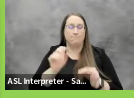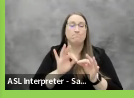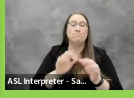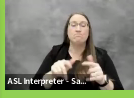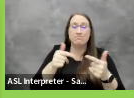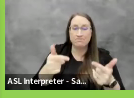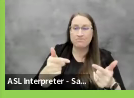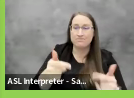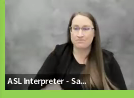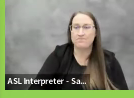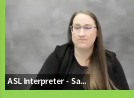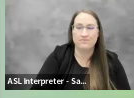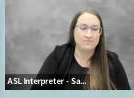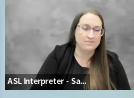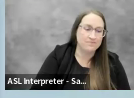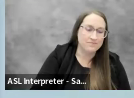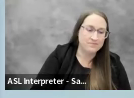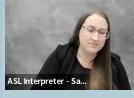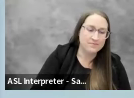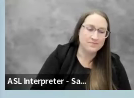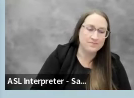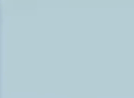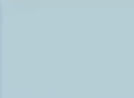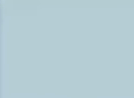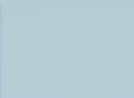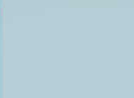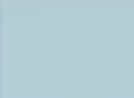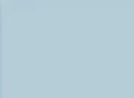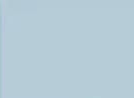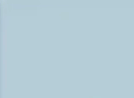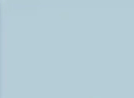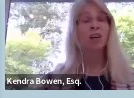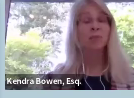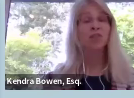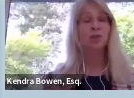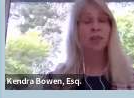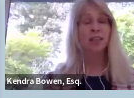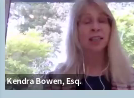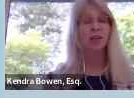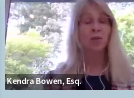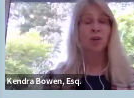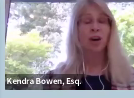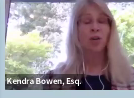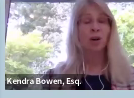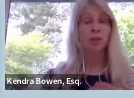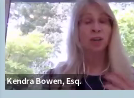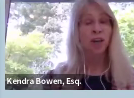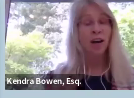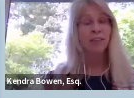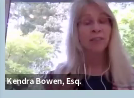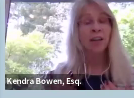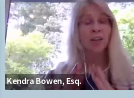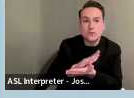All right, so now we're at the second part of estate planning, which covers what happens, or what documents do we need while